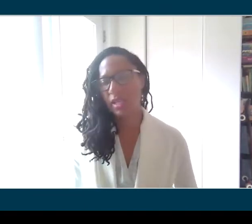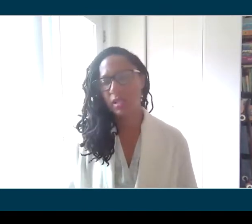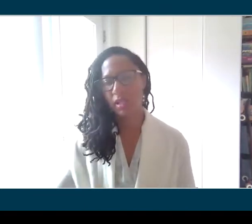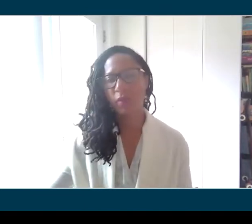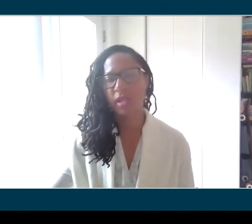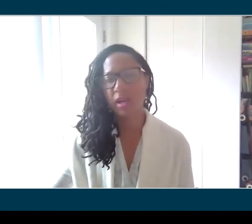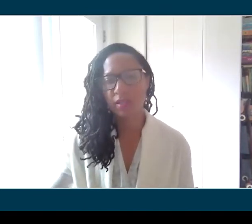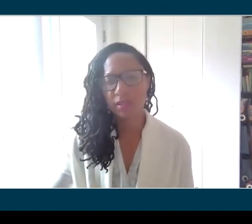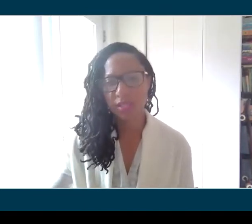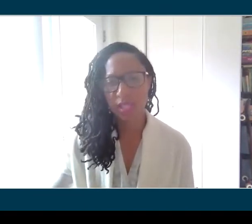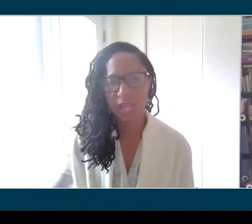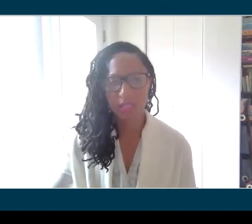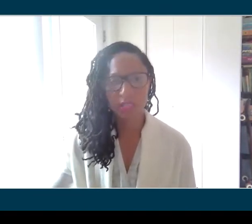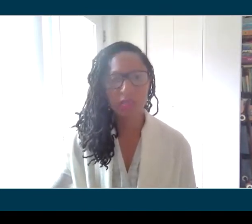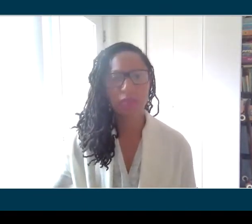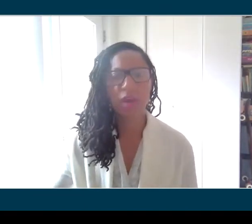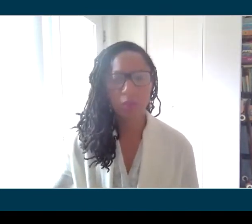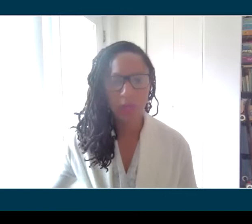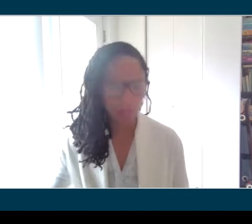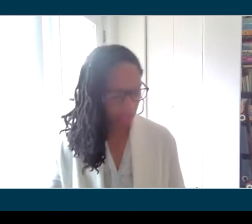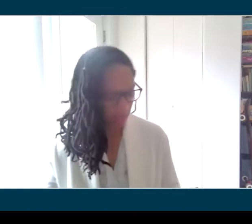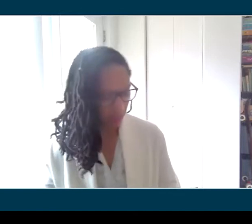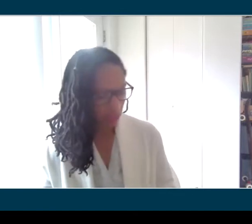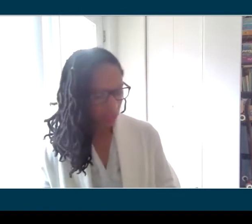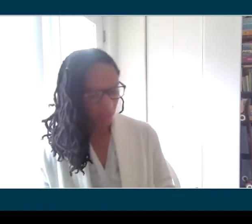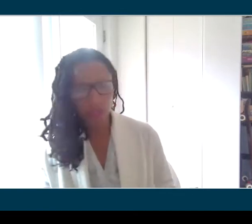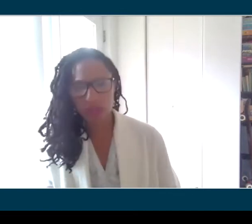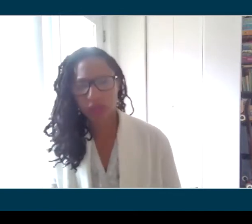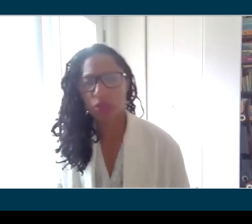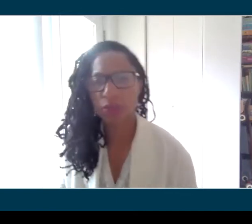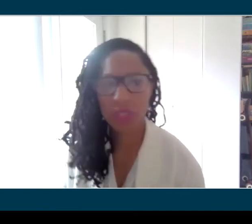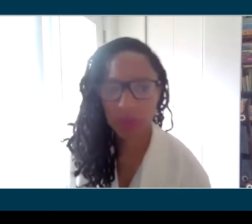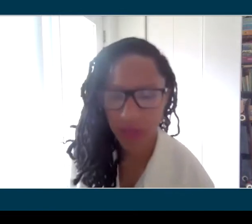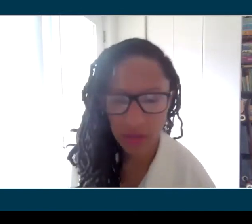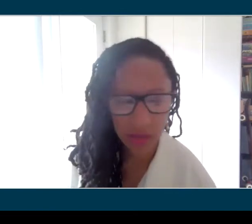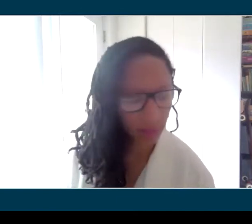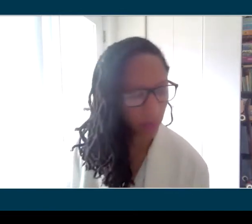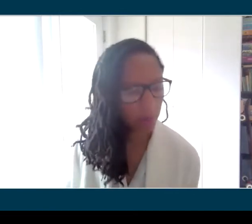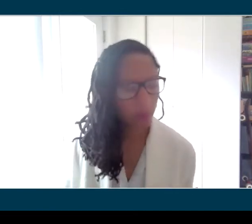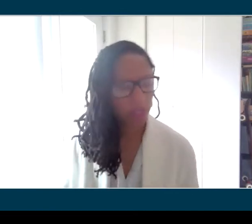make us think that we are disconnected from one another, that we are so